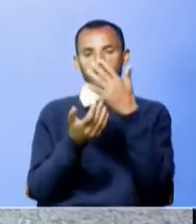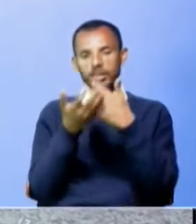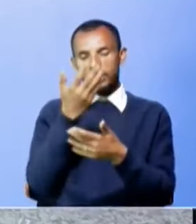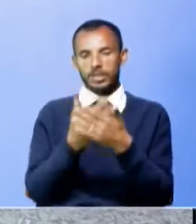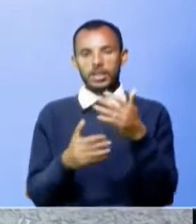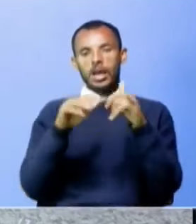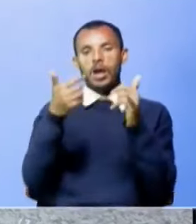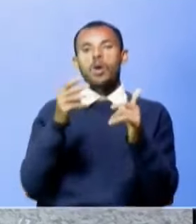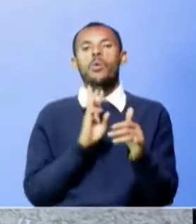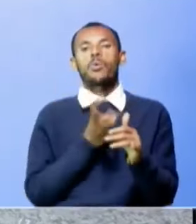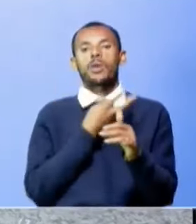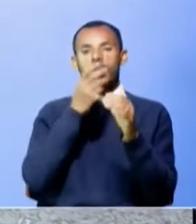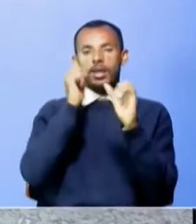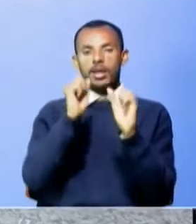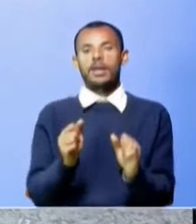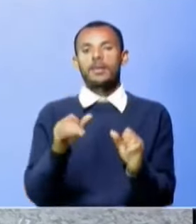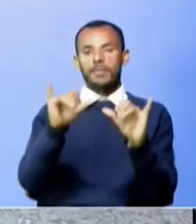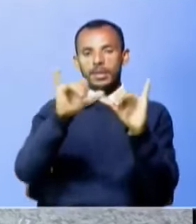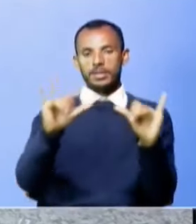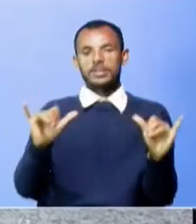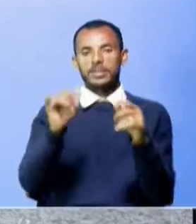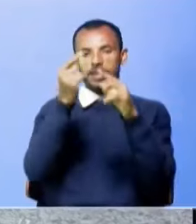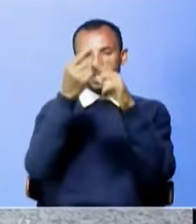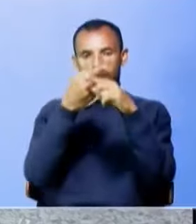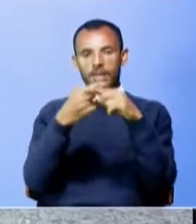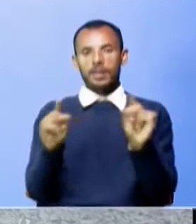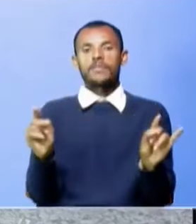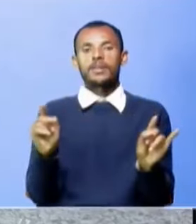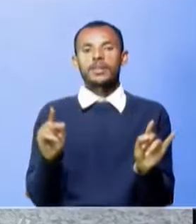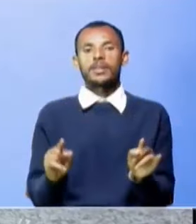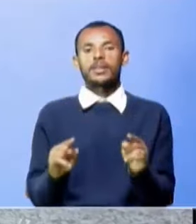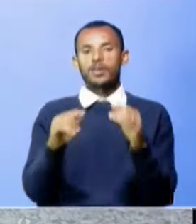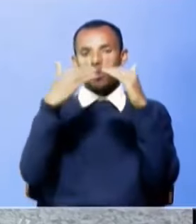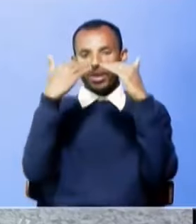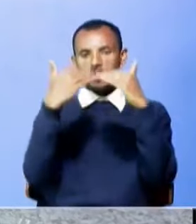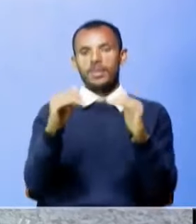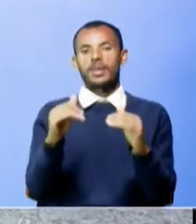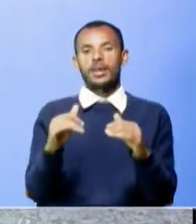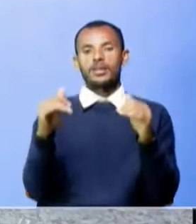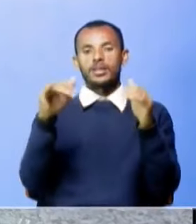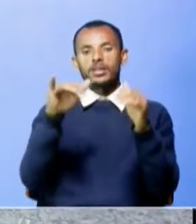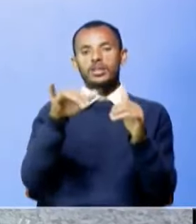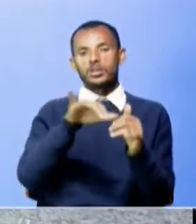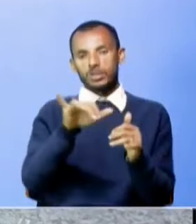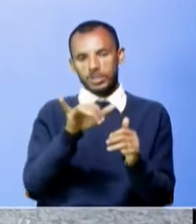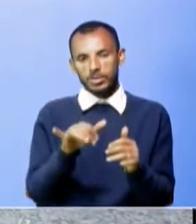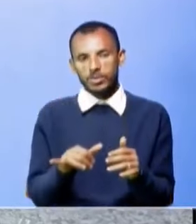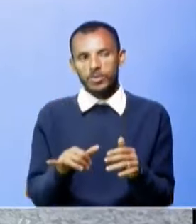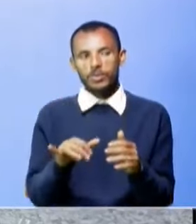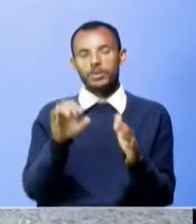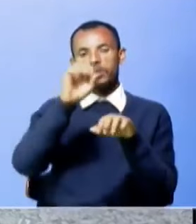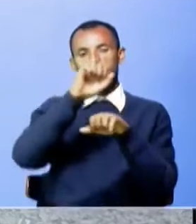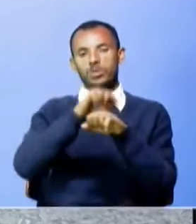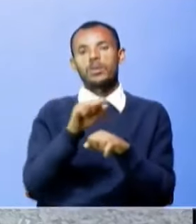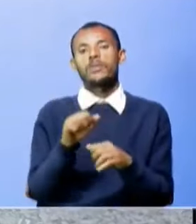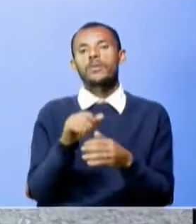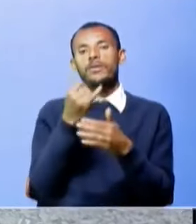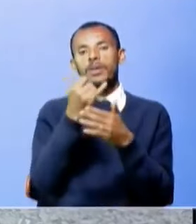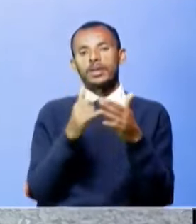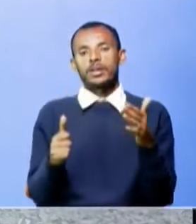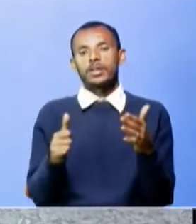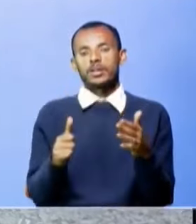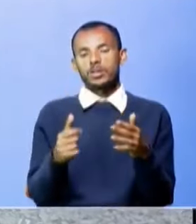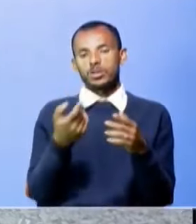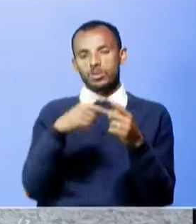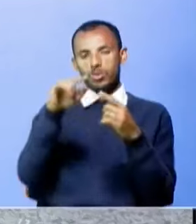how we can measure the different quantities associated with solid figure. Okay, so just